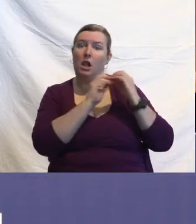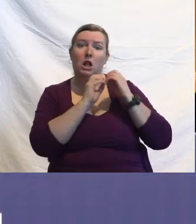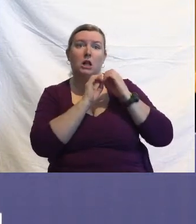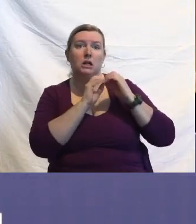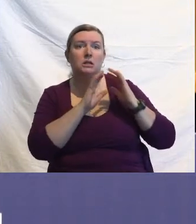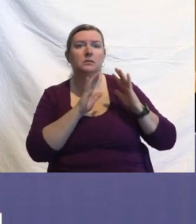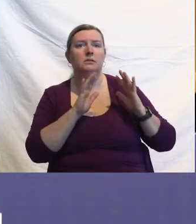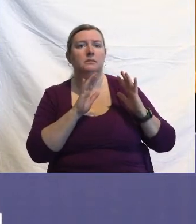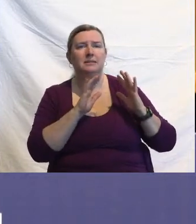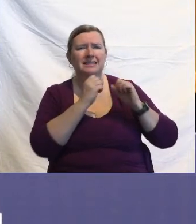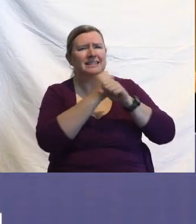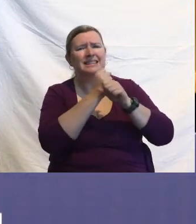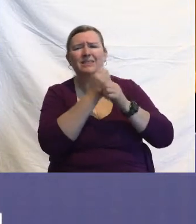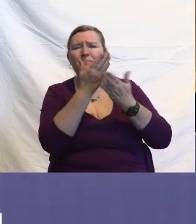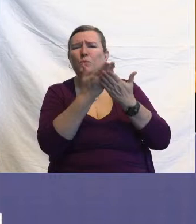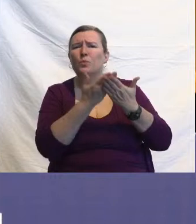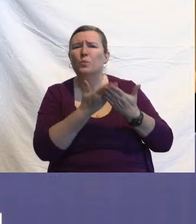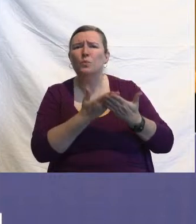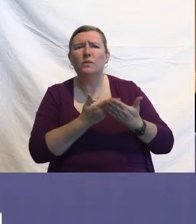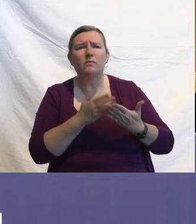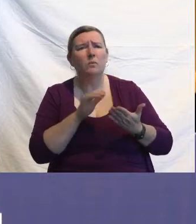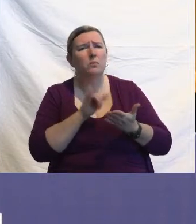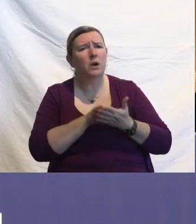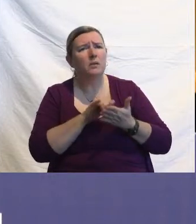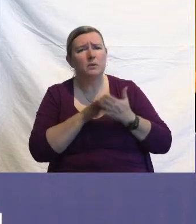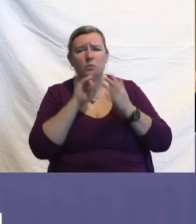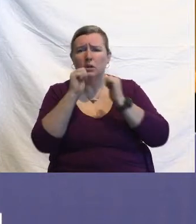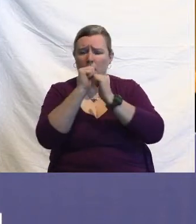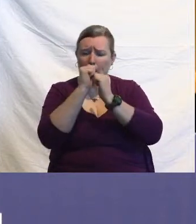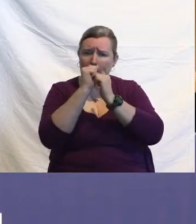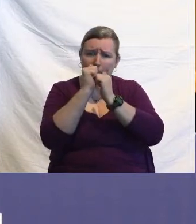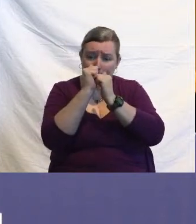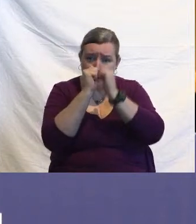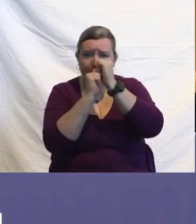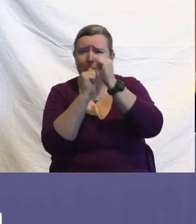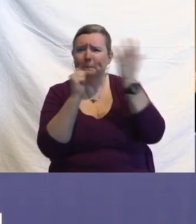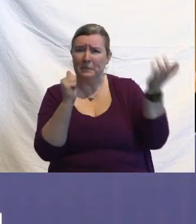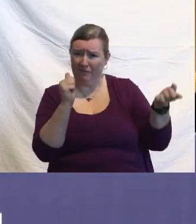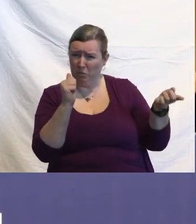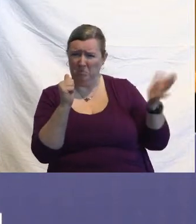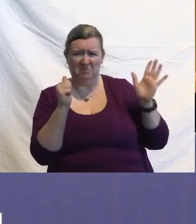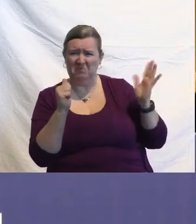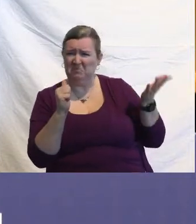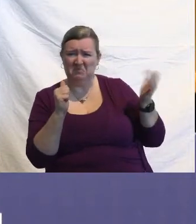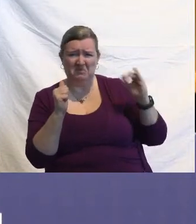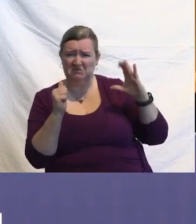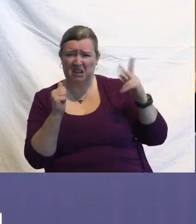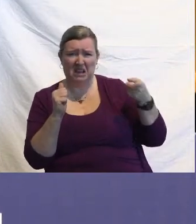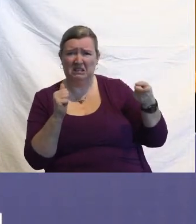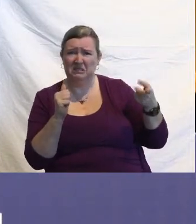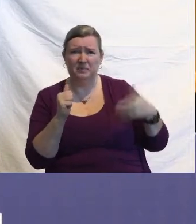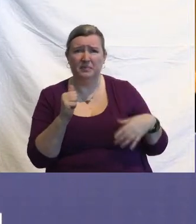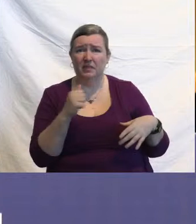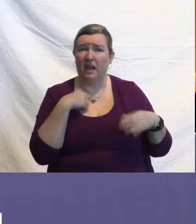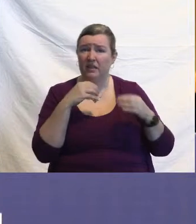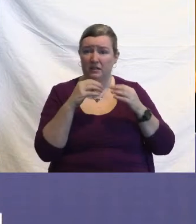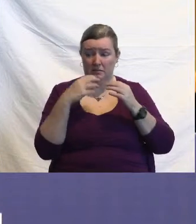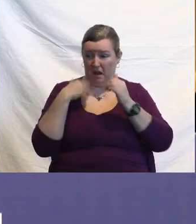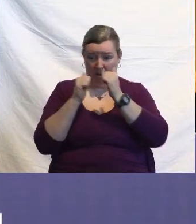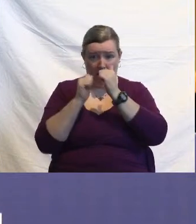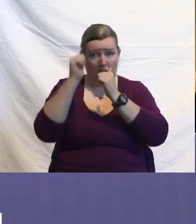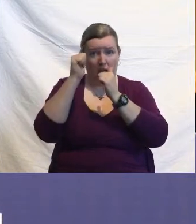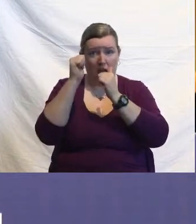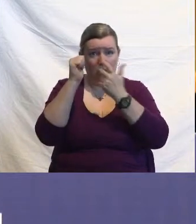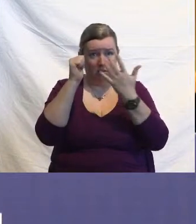impossible. Our lead right now is meaningfully larger, and I don't want to get into too much politics here, but it's a